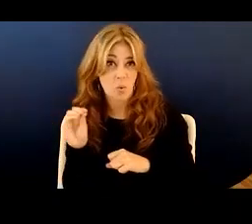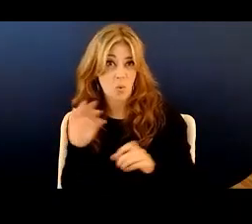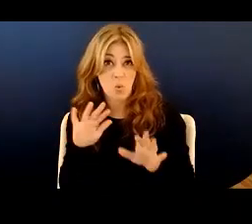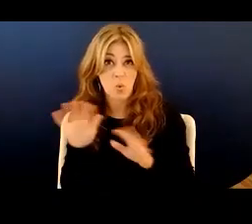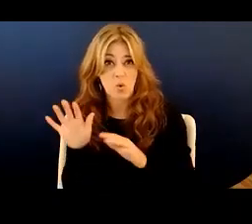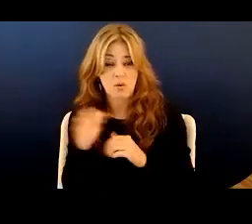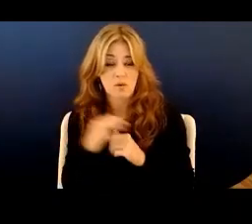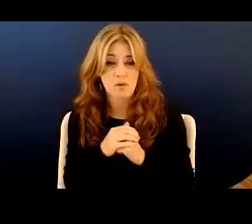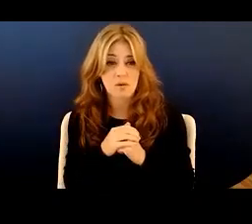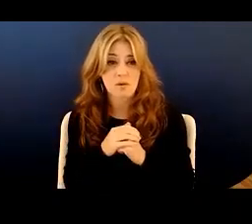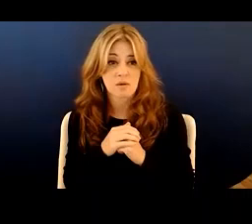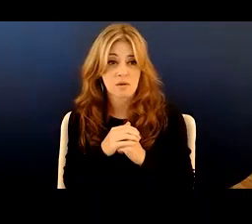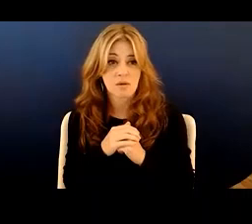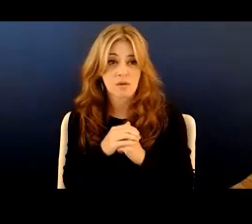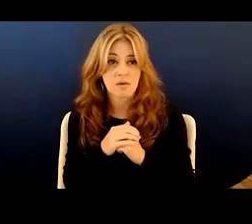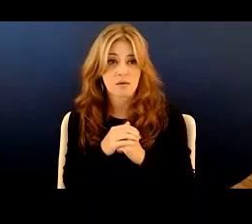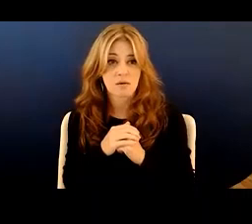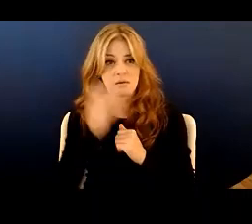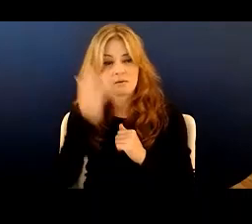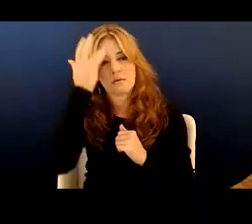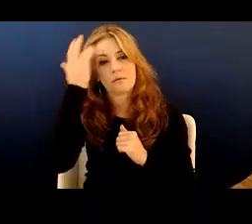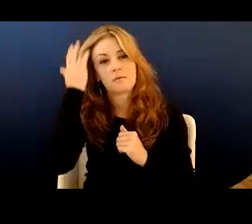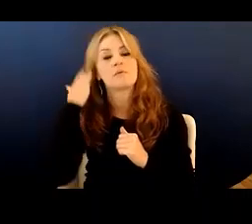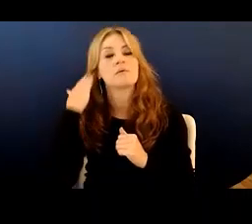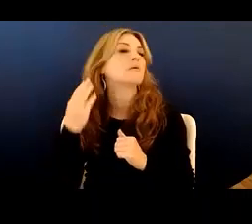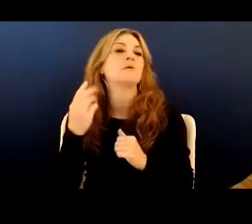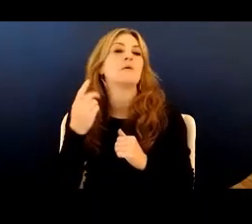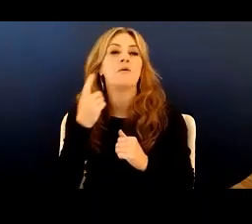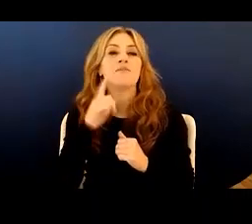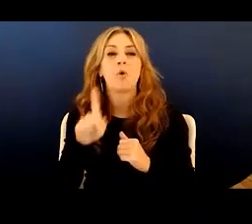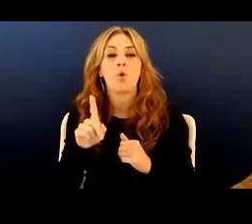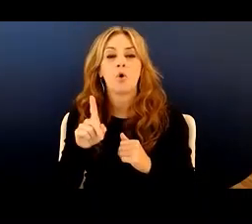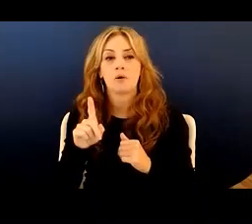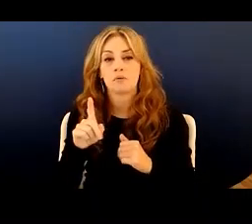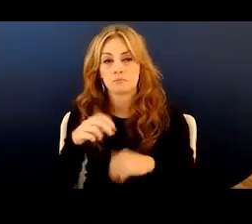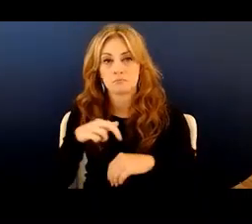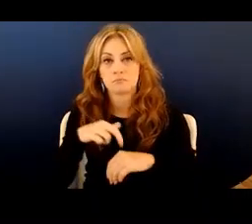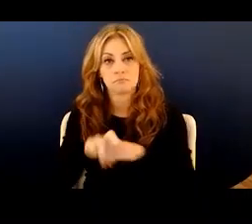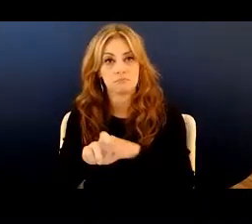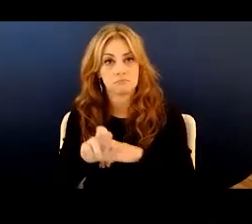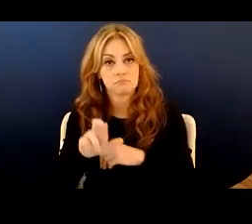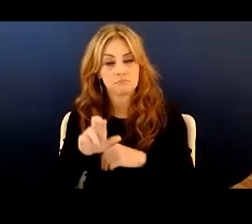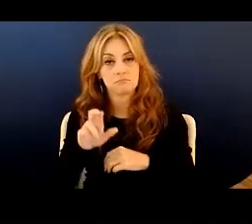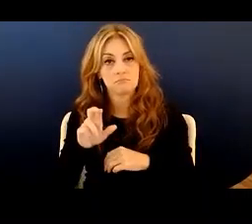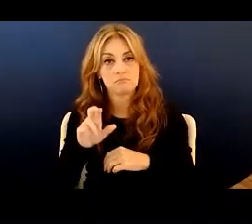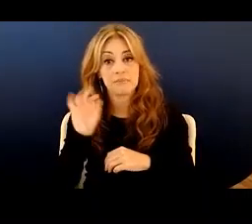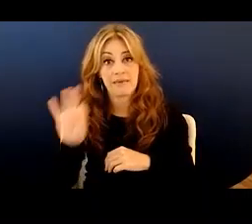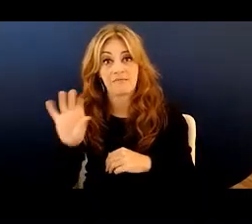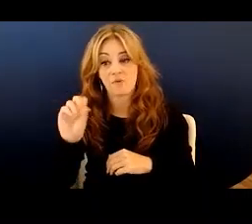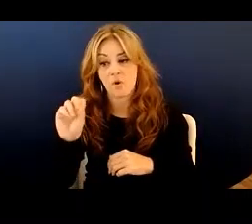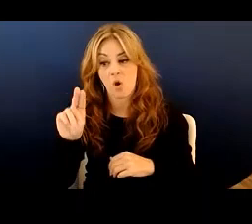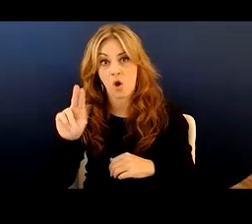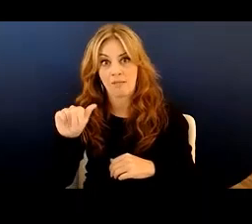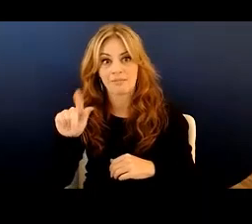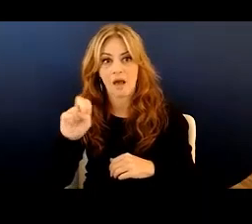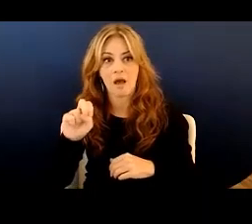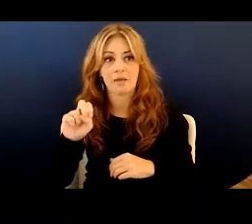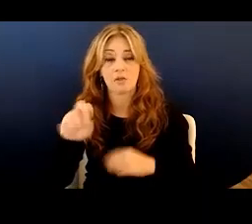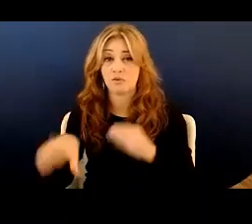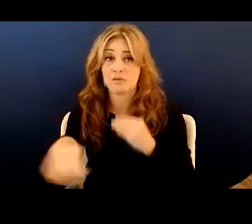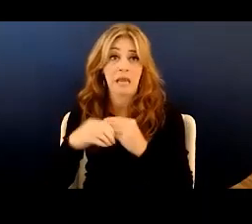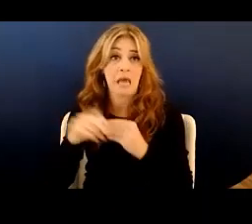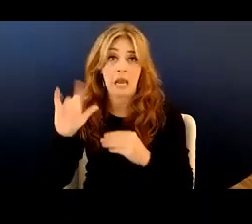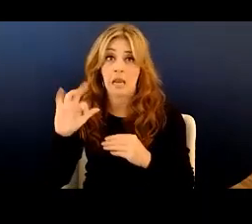same here. And here's where you can, for in the references, if they're online references, you can link directly to